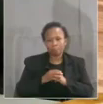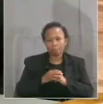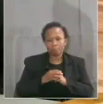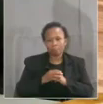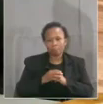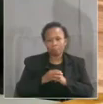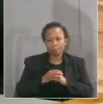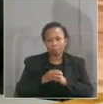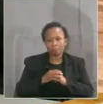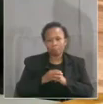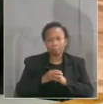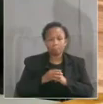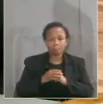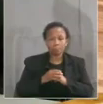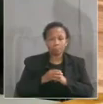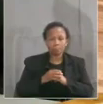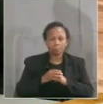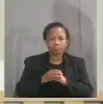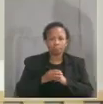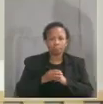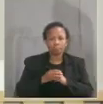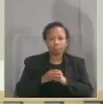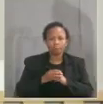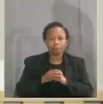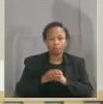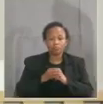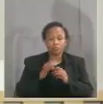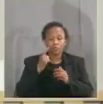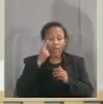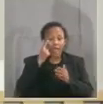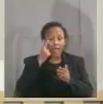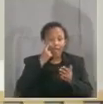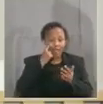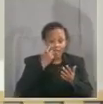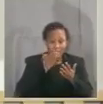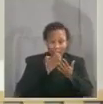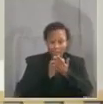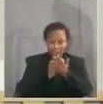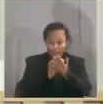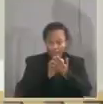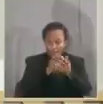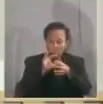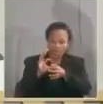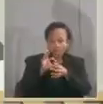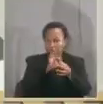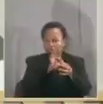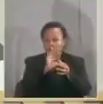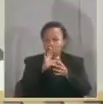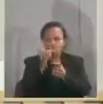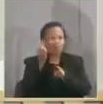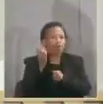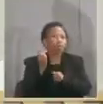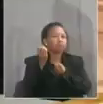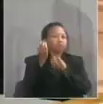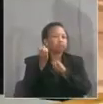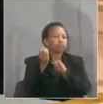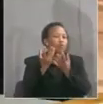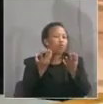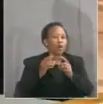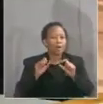related to the evidence you will be providing to the Commission in Part B of